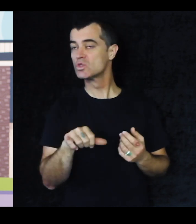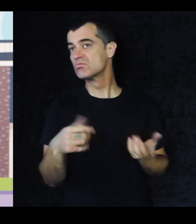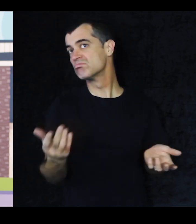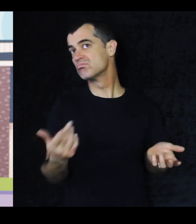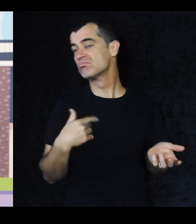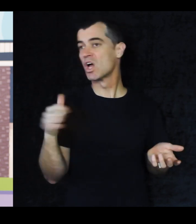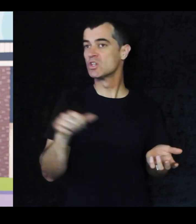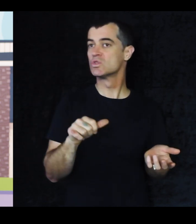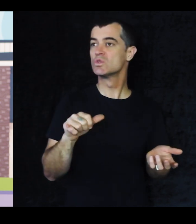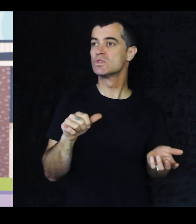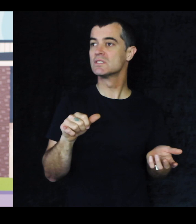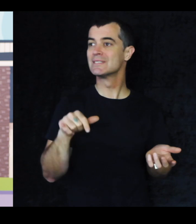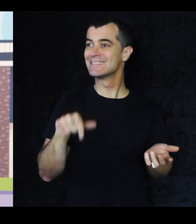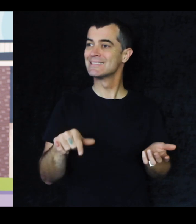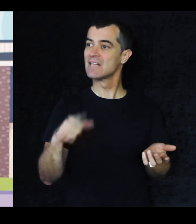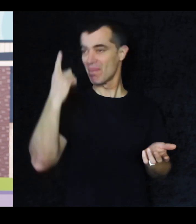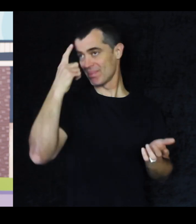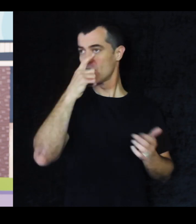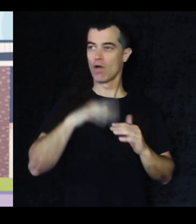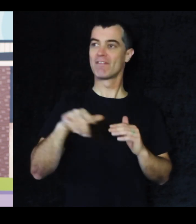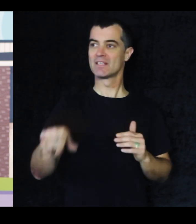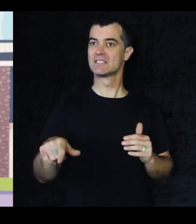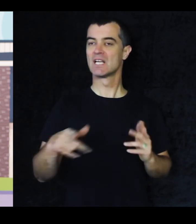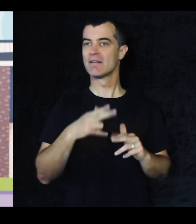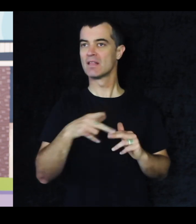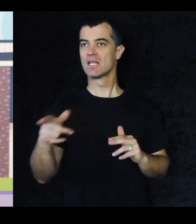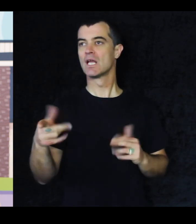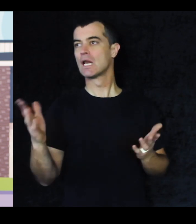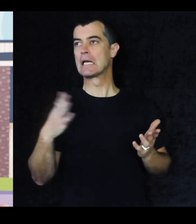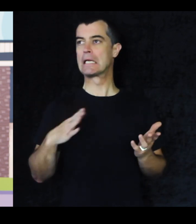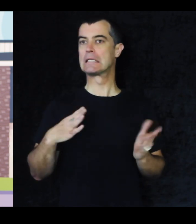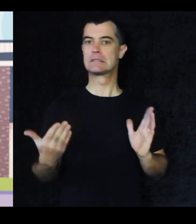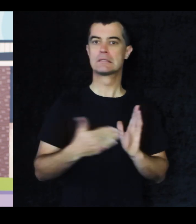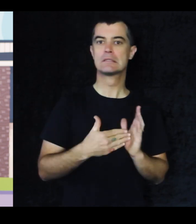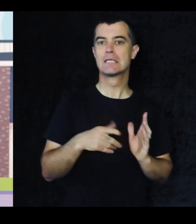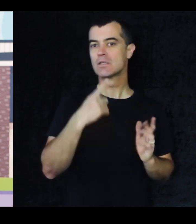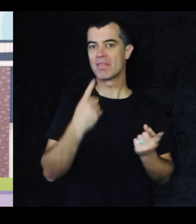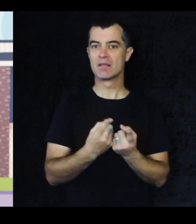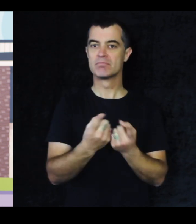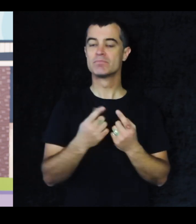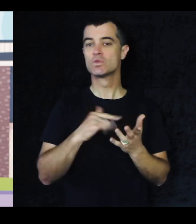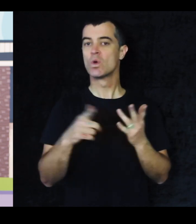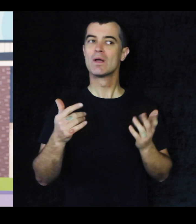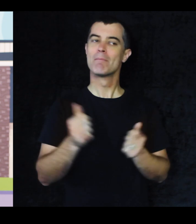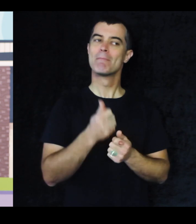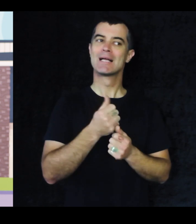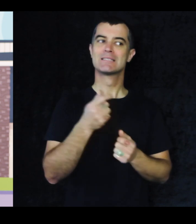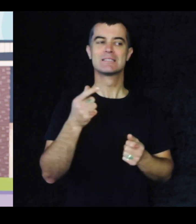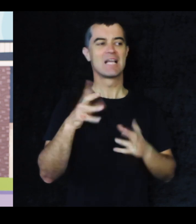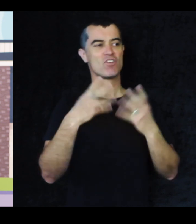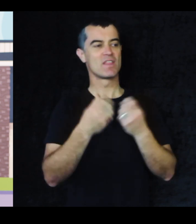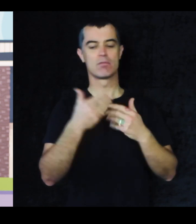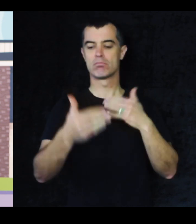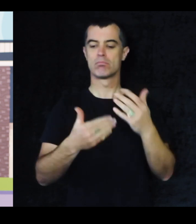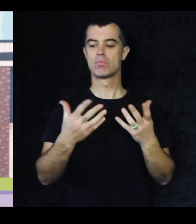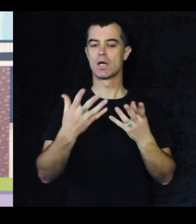so I should take this into account, like if they have any needs and that kind of thing. So it just